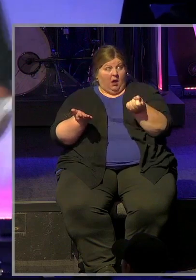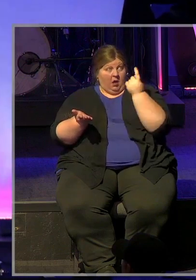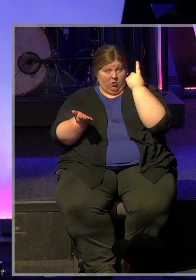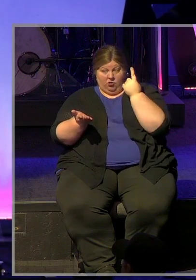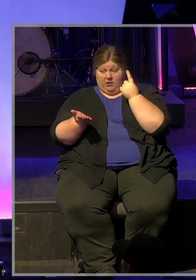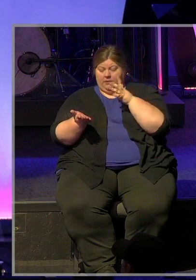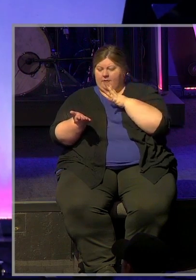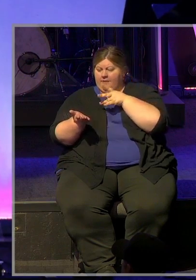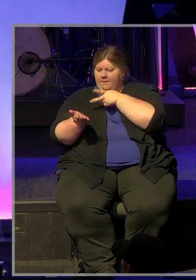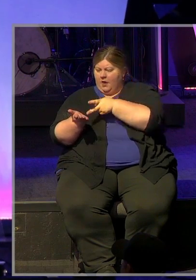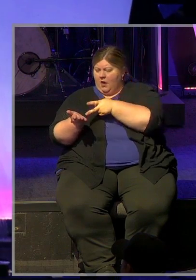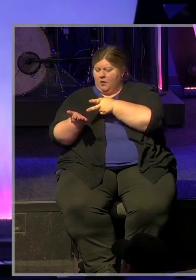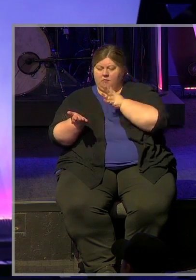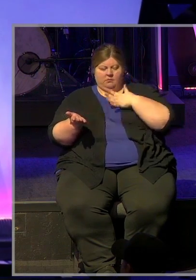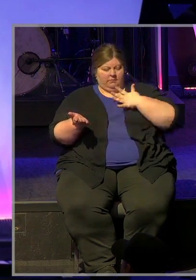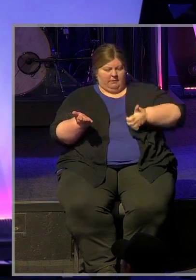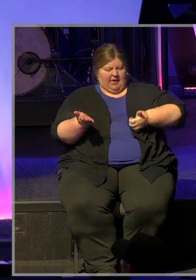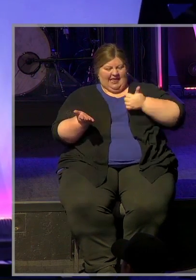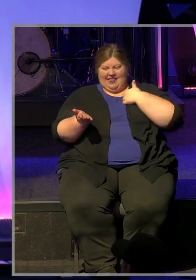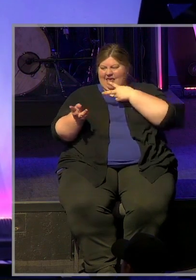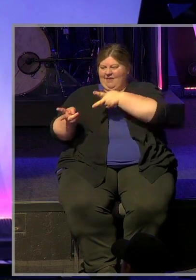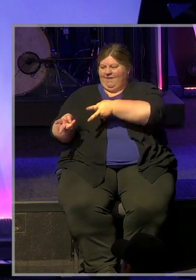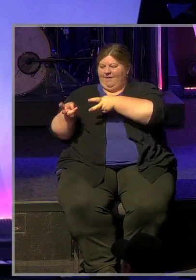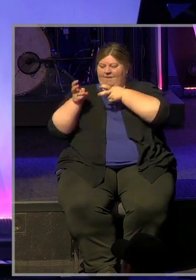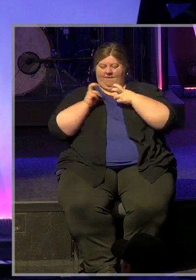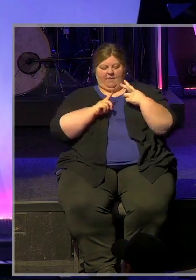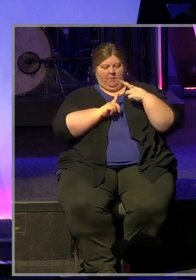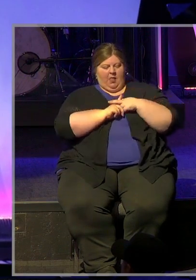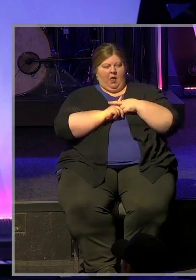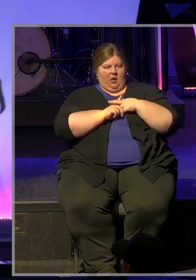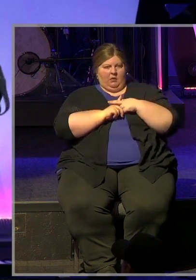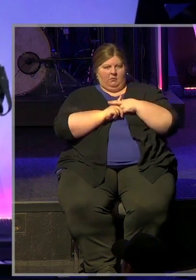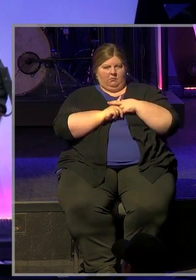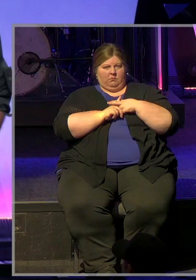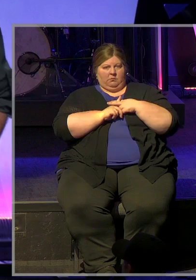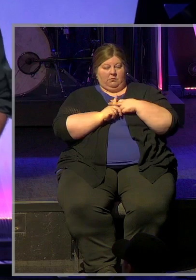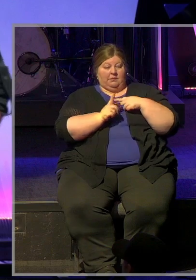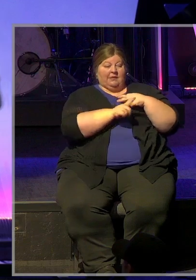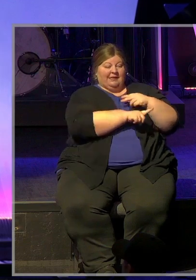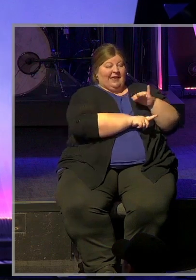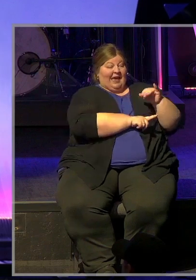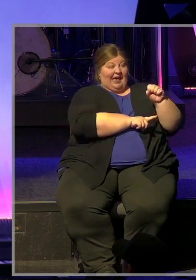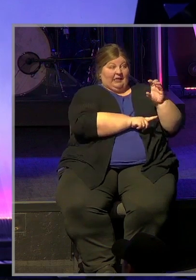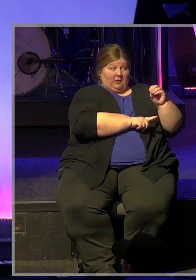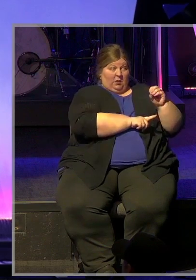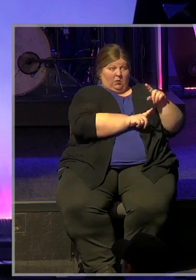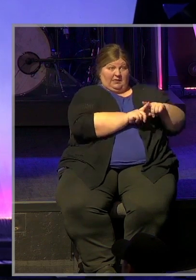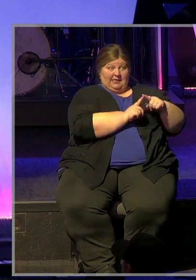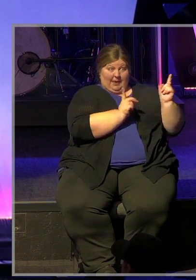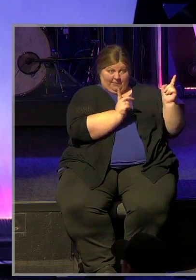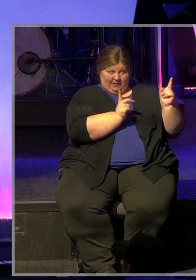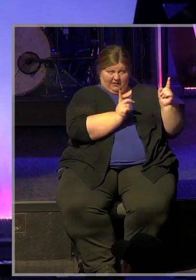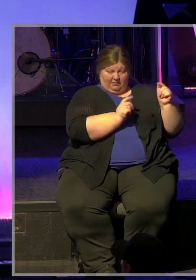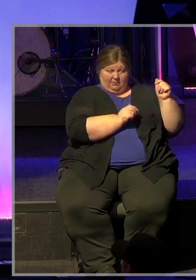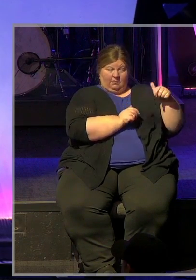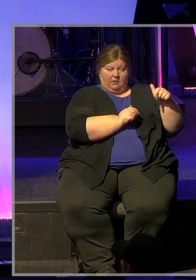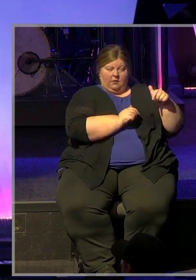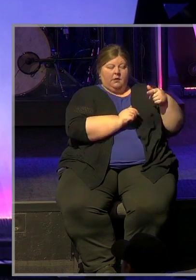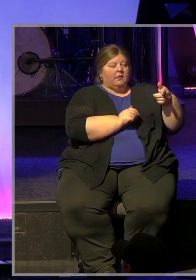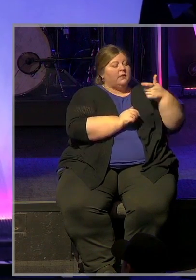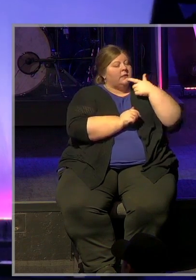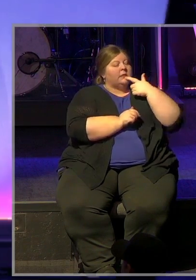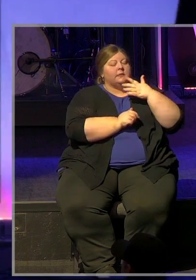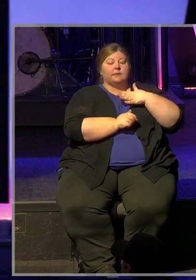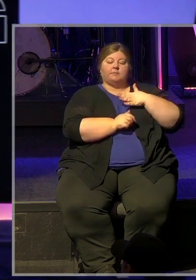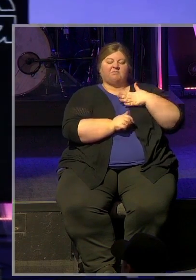it, then we look at our lives and we try to apply it. Eisegesis is the opposite. Eisegesis is, I have